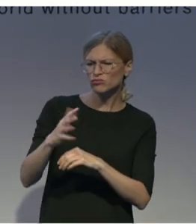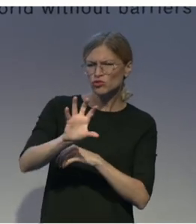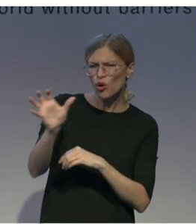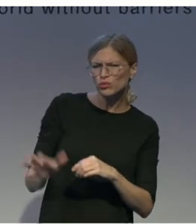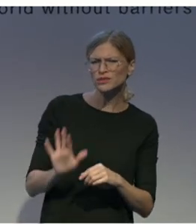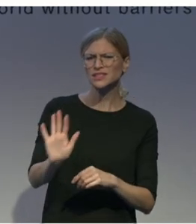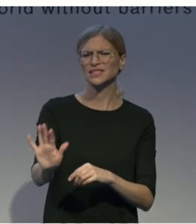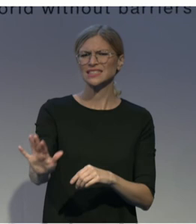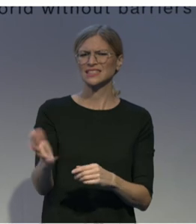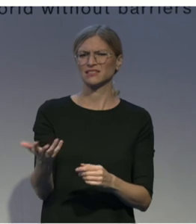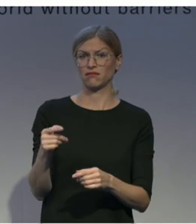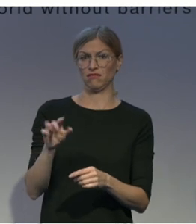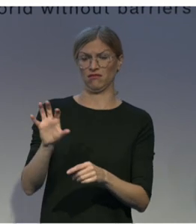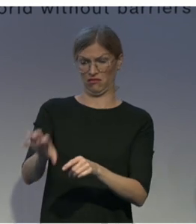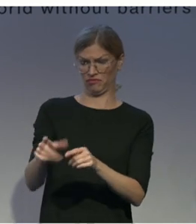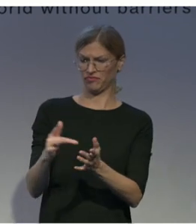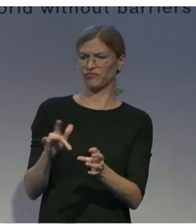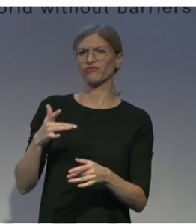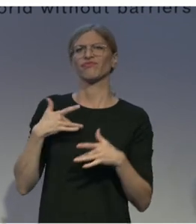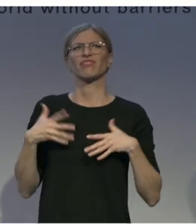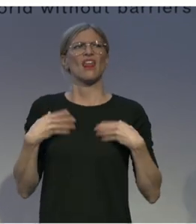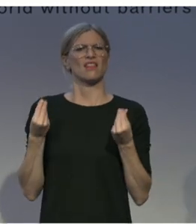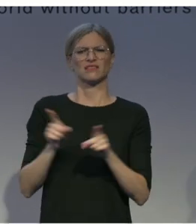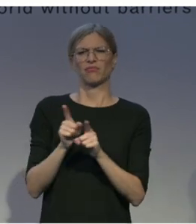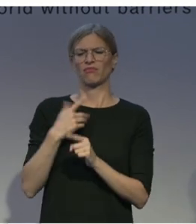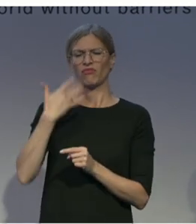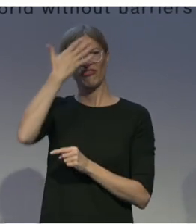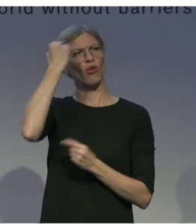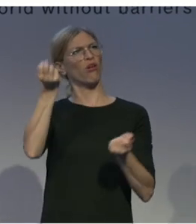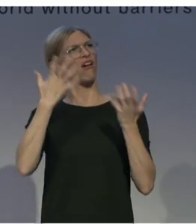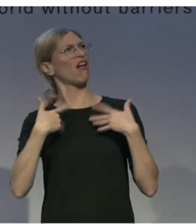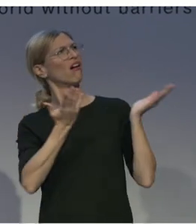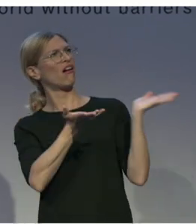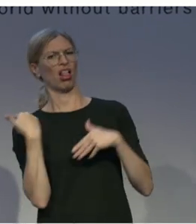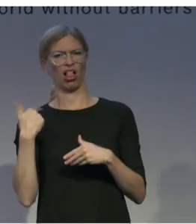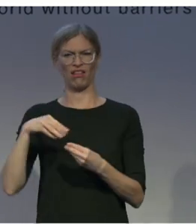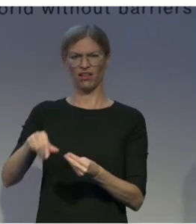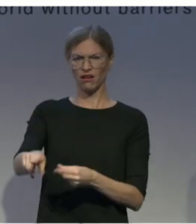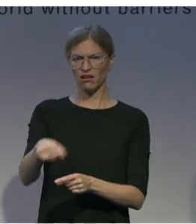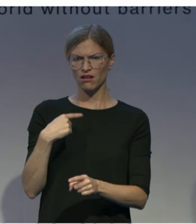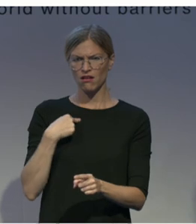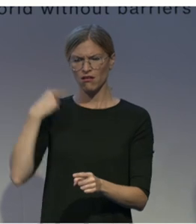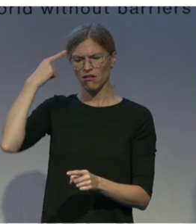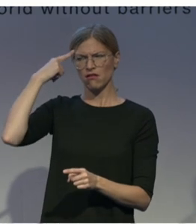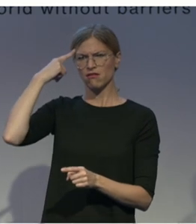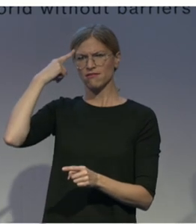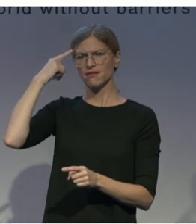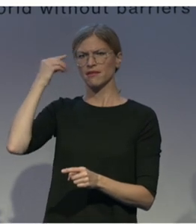forgotten in, that they weren't as included as they could have been, and ultimately they get to a mindset that maybe they don't